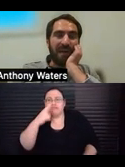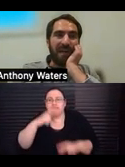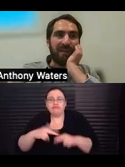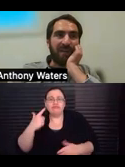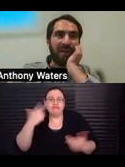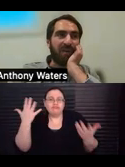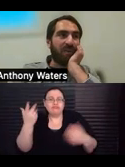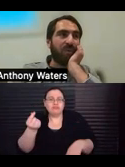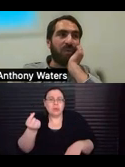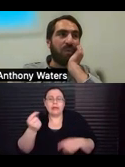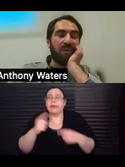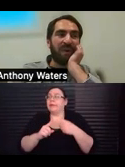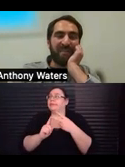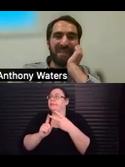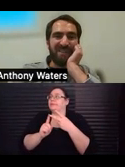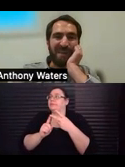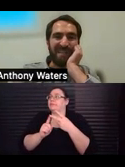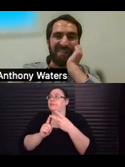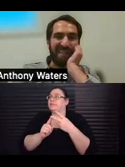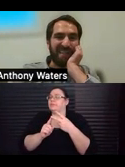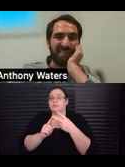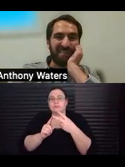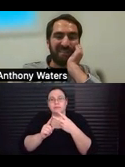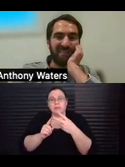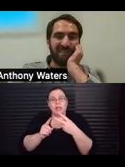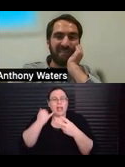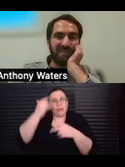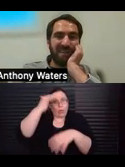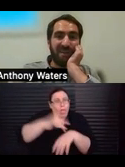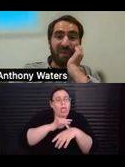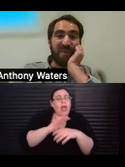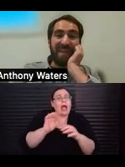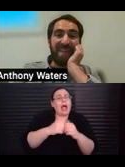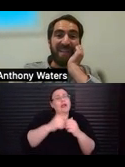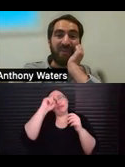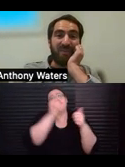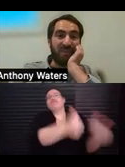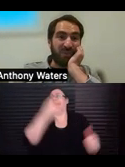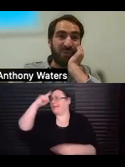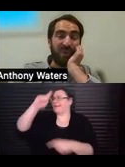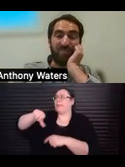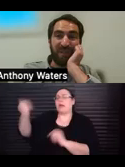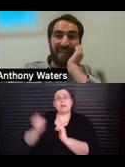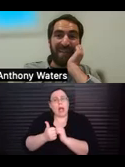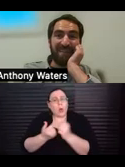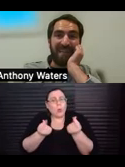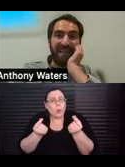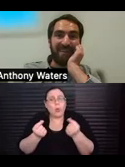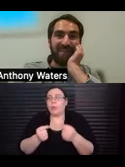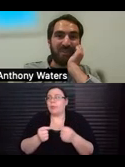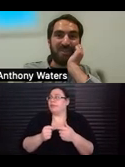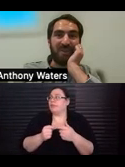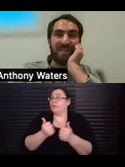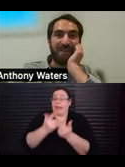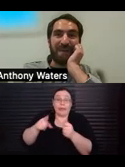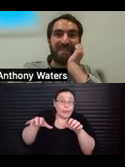Or what helps you get your mind off things? Or is there anything that you do or play that